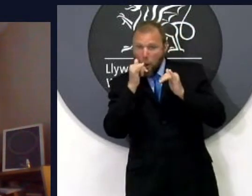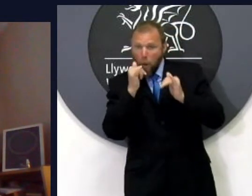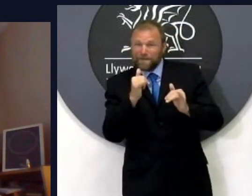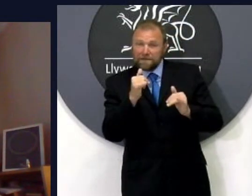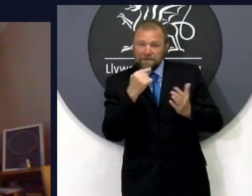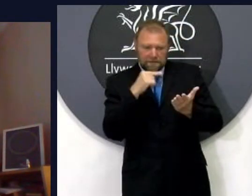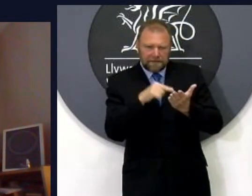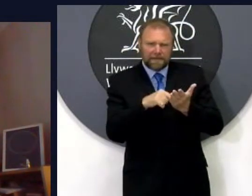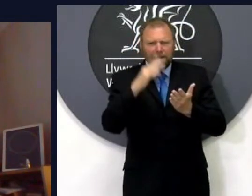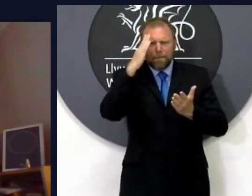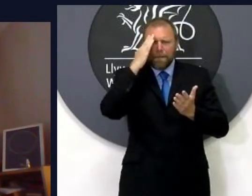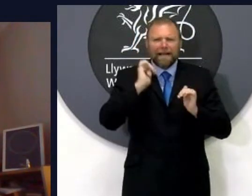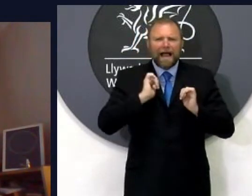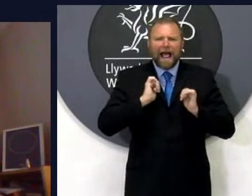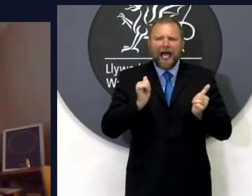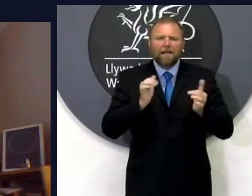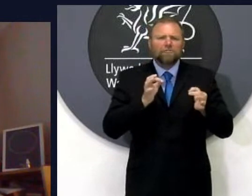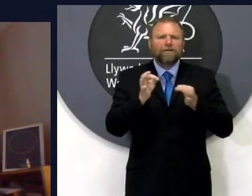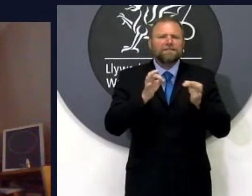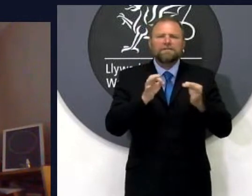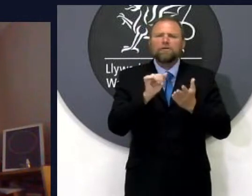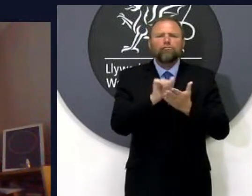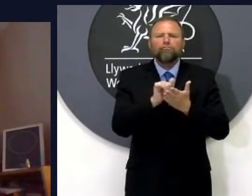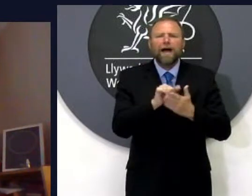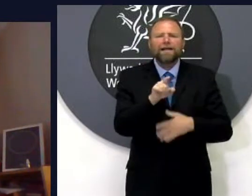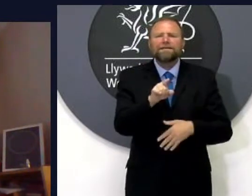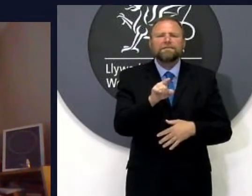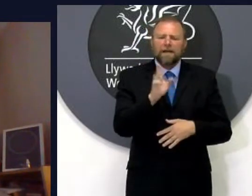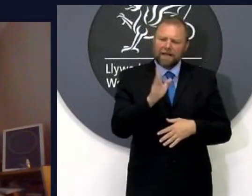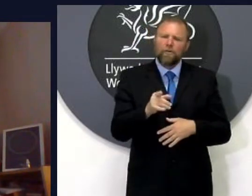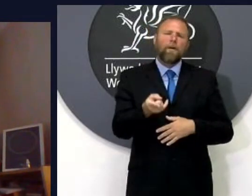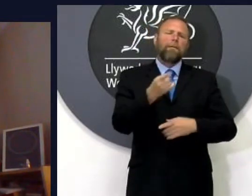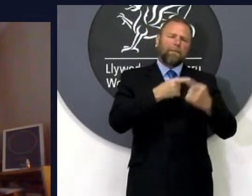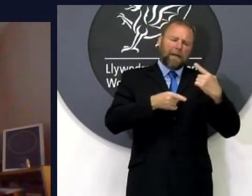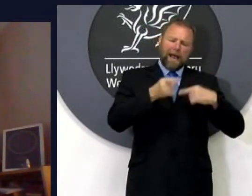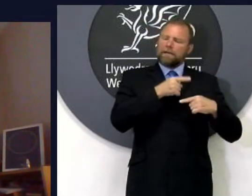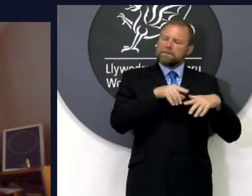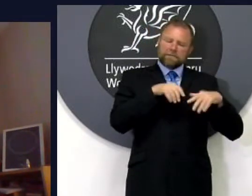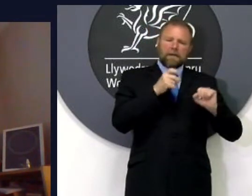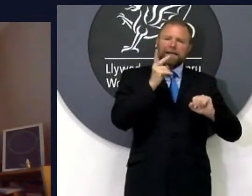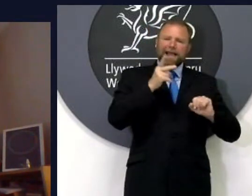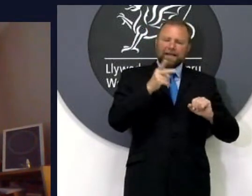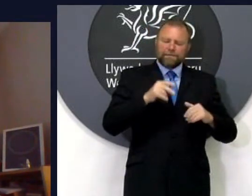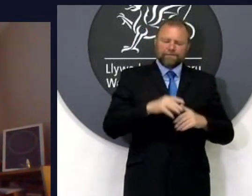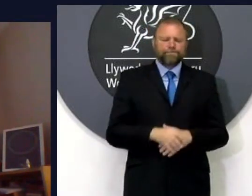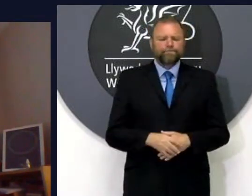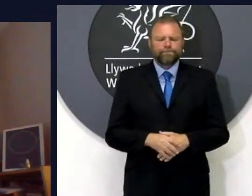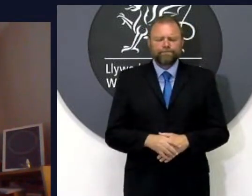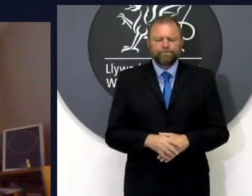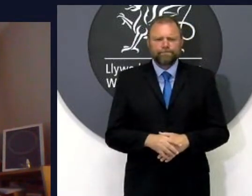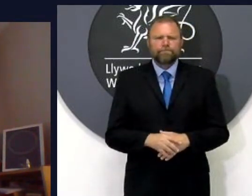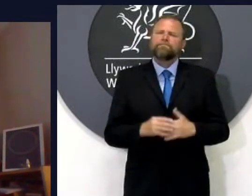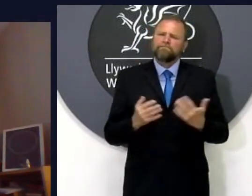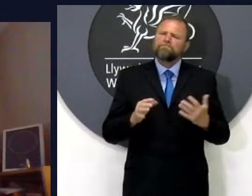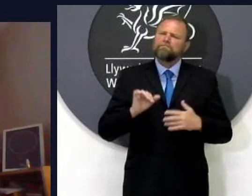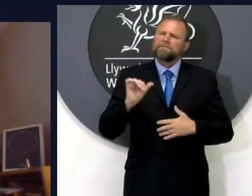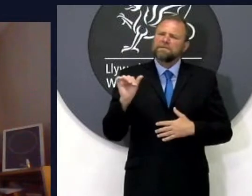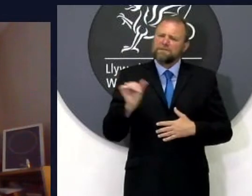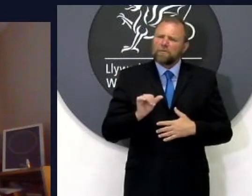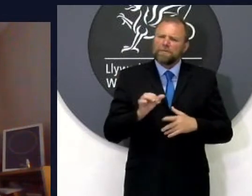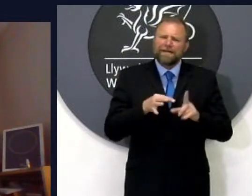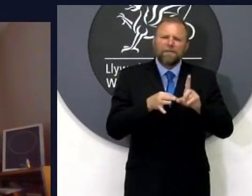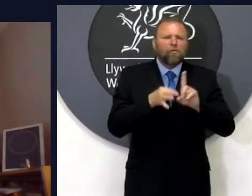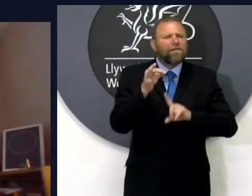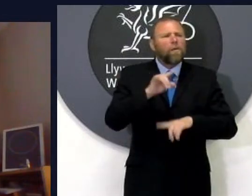mental health strategy right and had to go back to the drawing board. And that was after 4 years. Now, this was supposed to be getting better because the board was moved into targeted